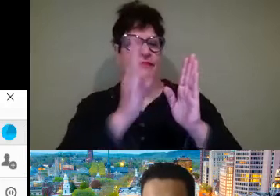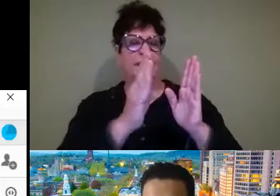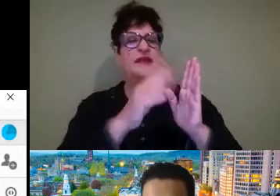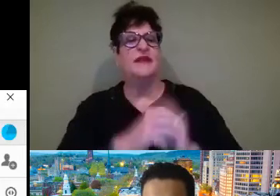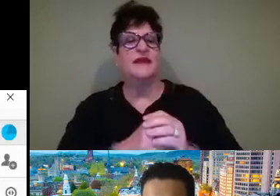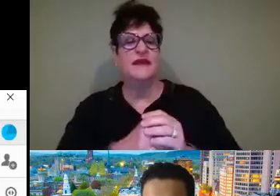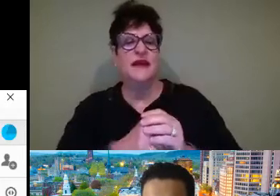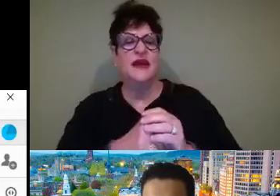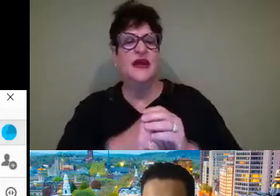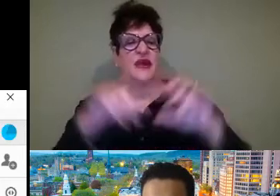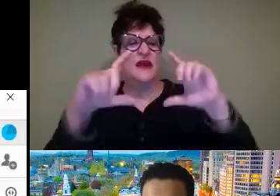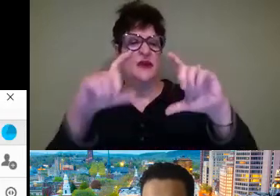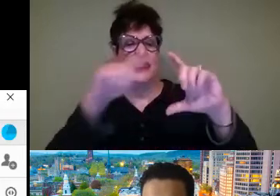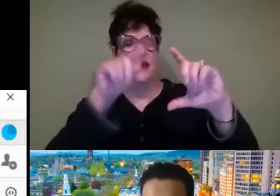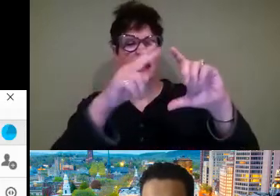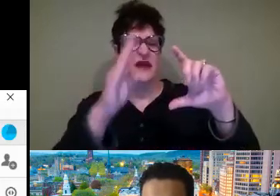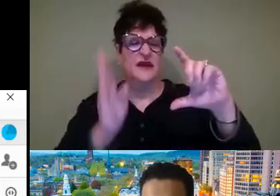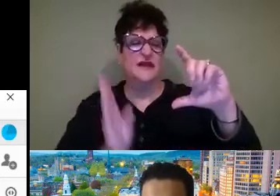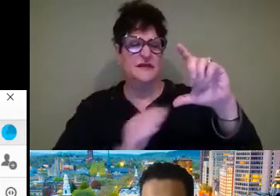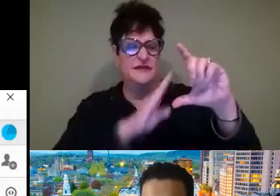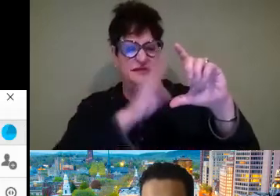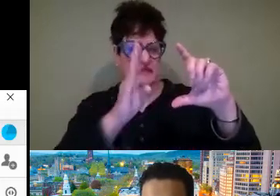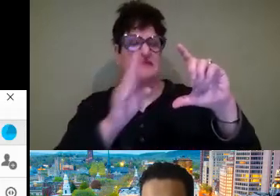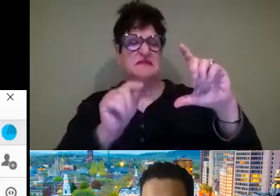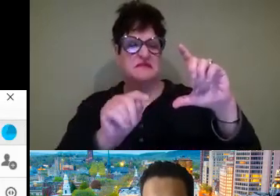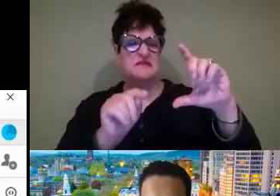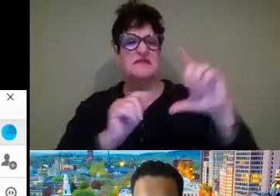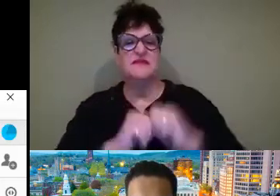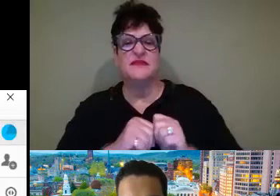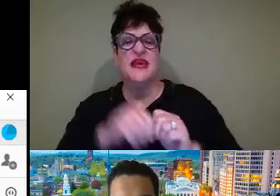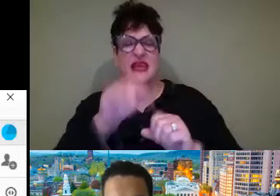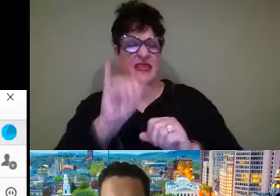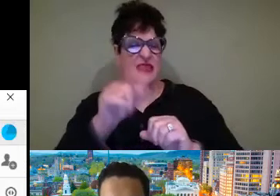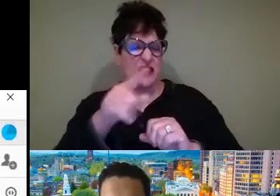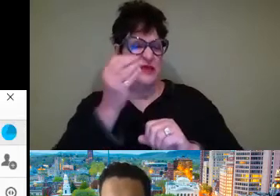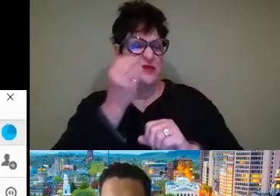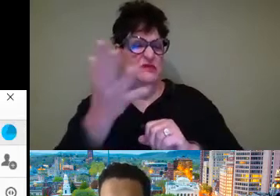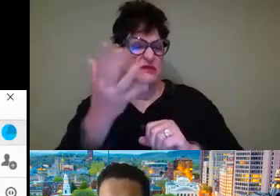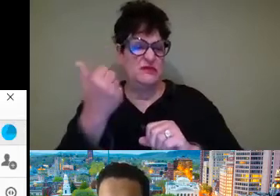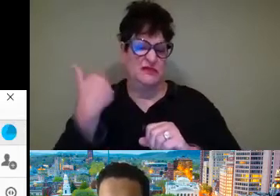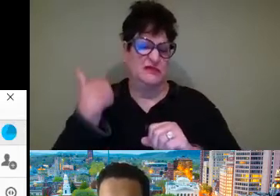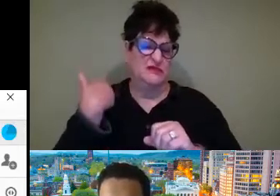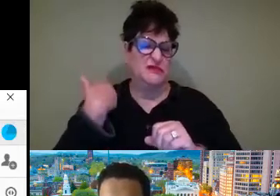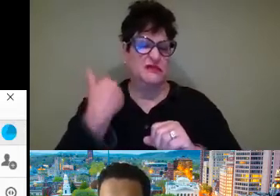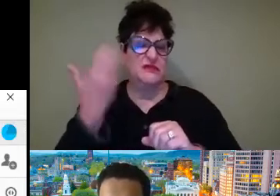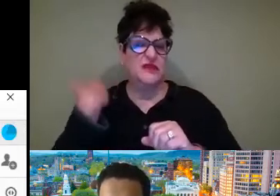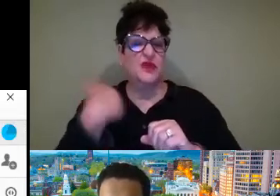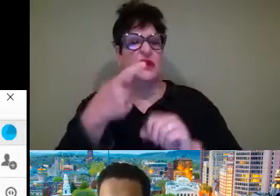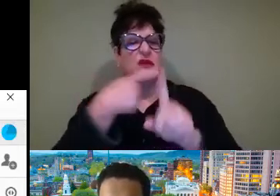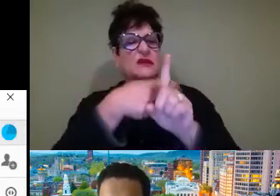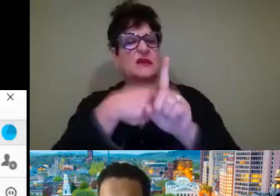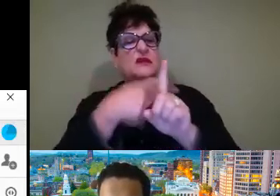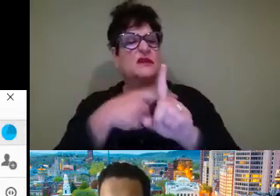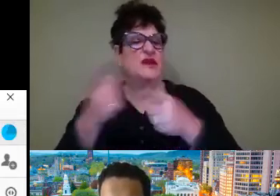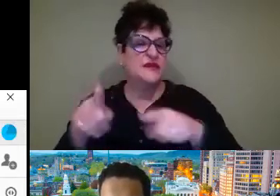be, or were on these calls in the past, these are the same that we've always shared. These are positive cases that we've seen throughout